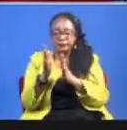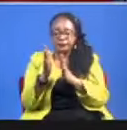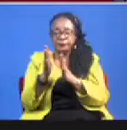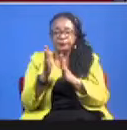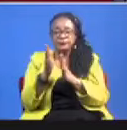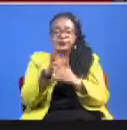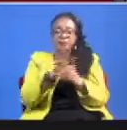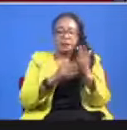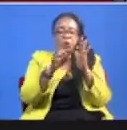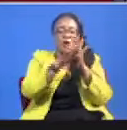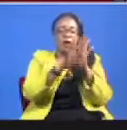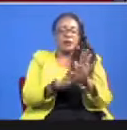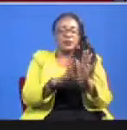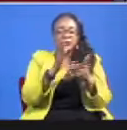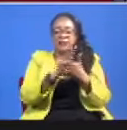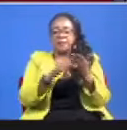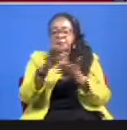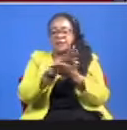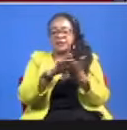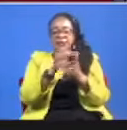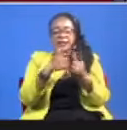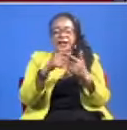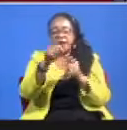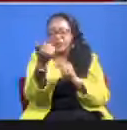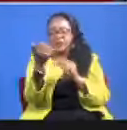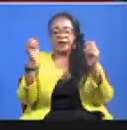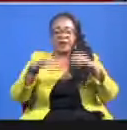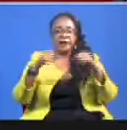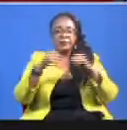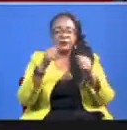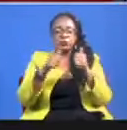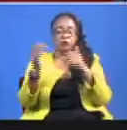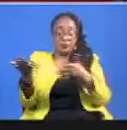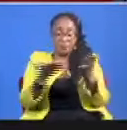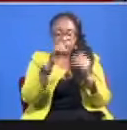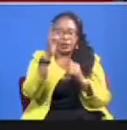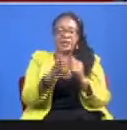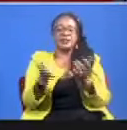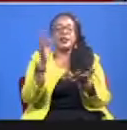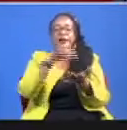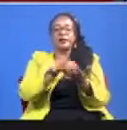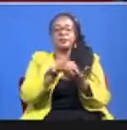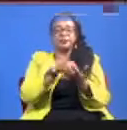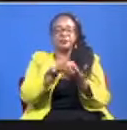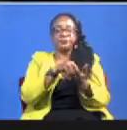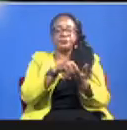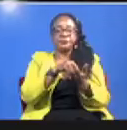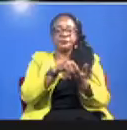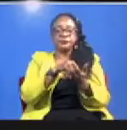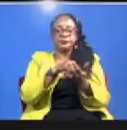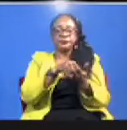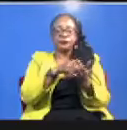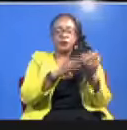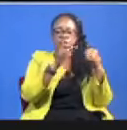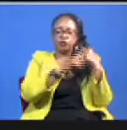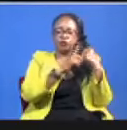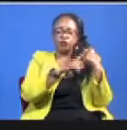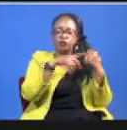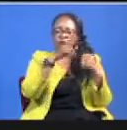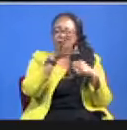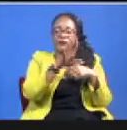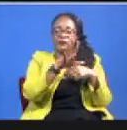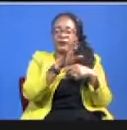another dark arrangement, certain lawyers, certain places, and then we'll have another agreement that will bring grief to Kenyans again.